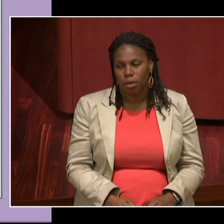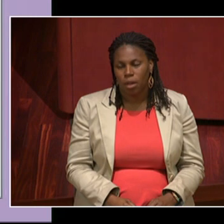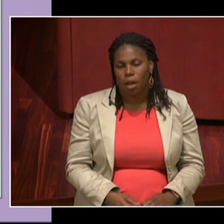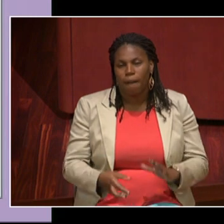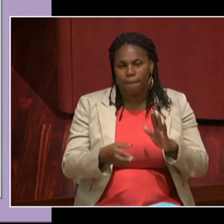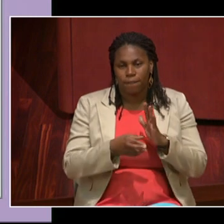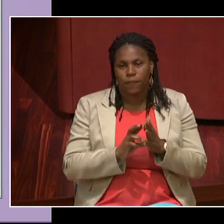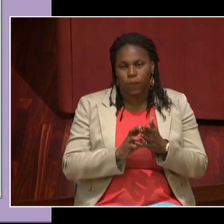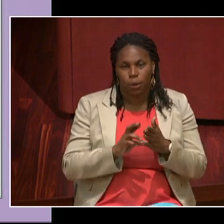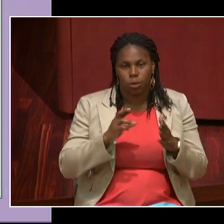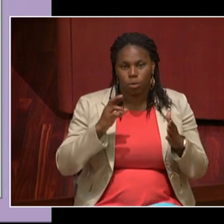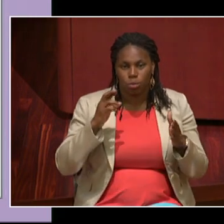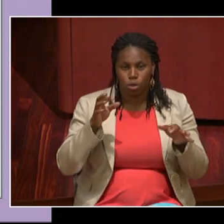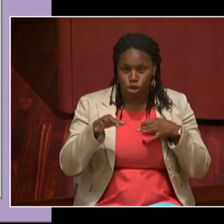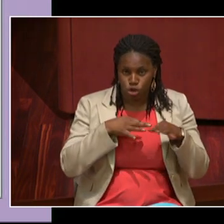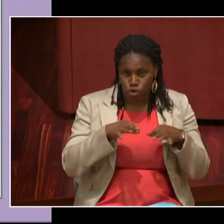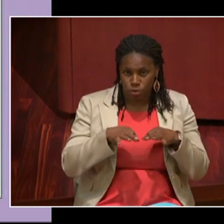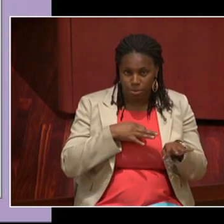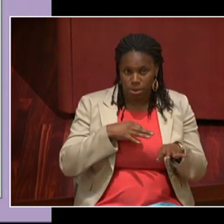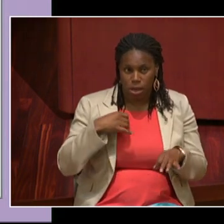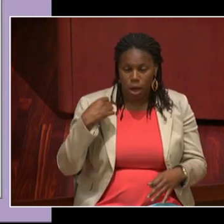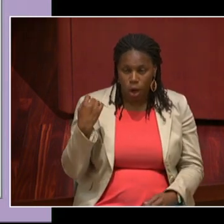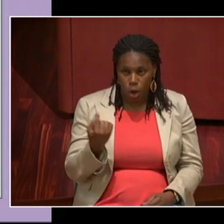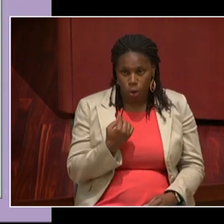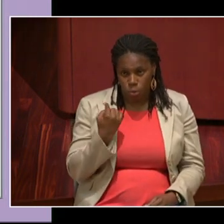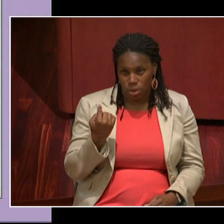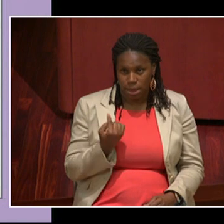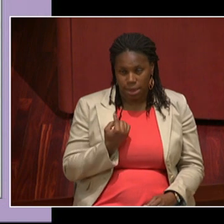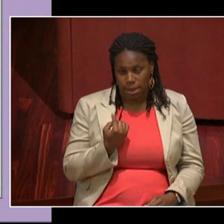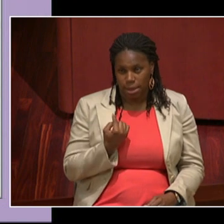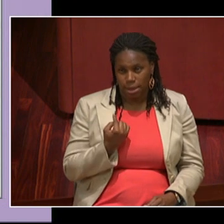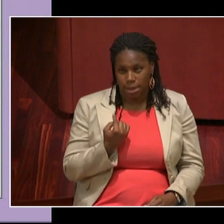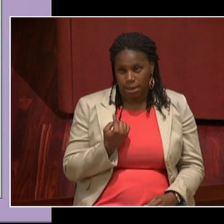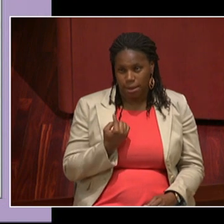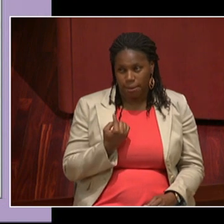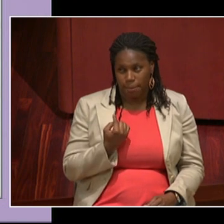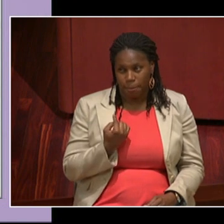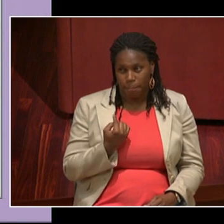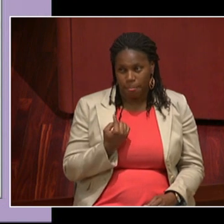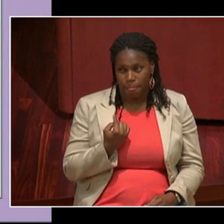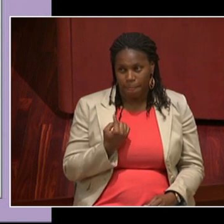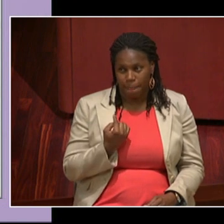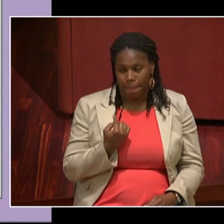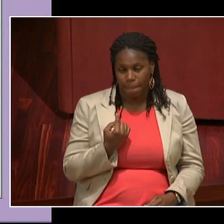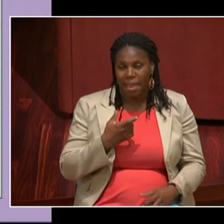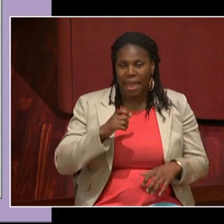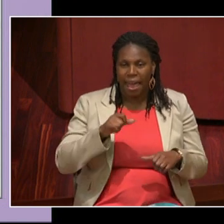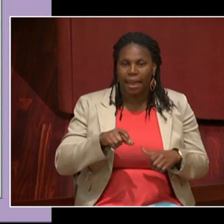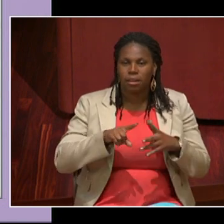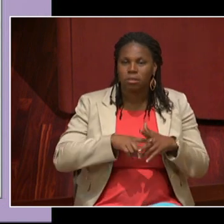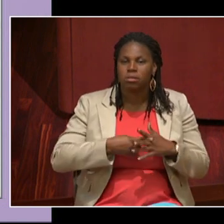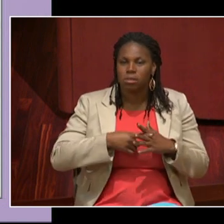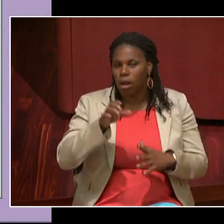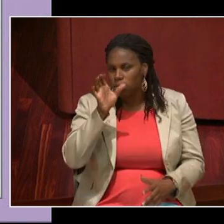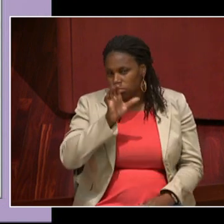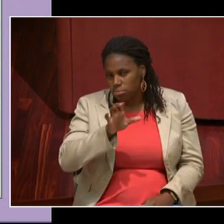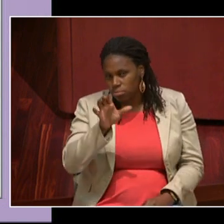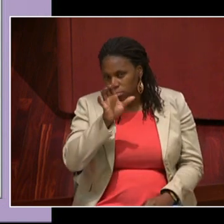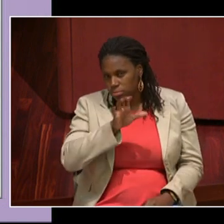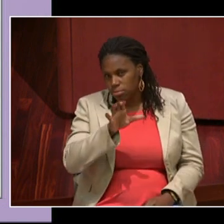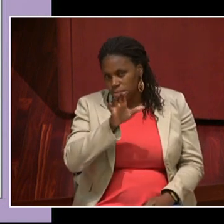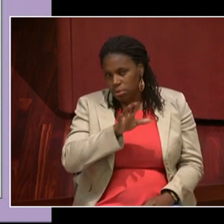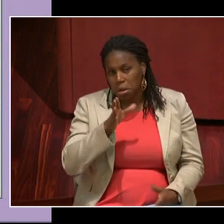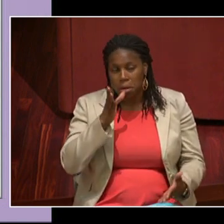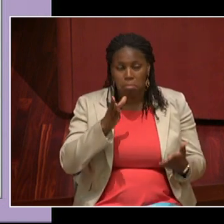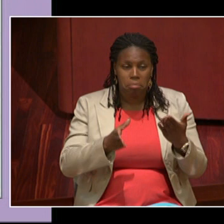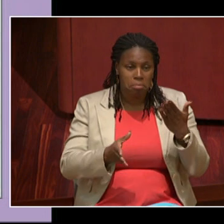only, and select one of them, I'd be able to go in and start looking. Now, you might have seen there were quite a